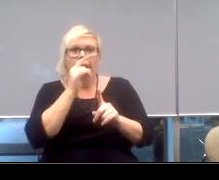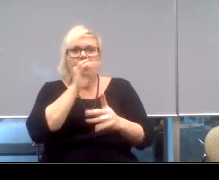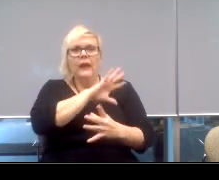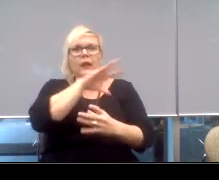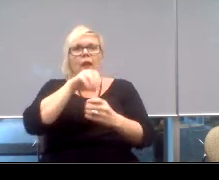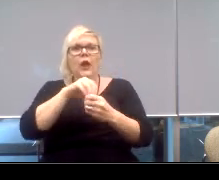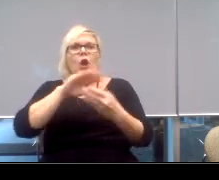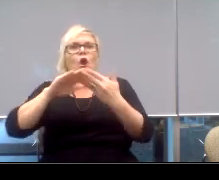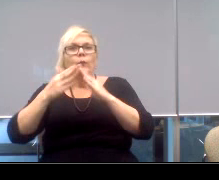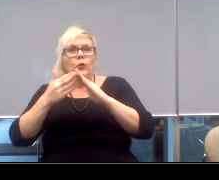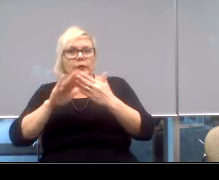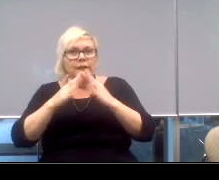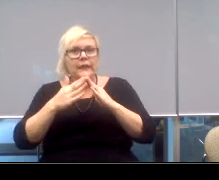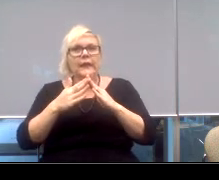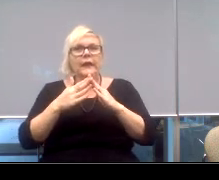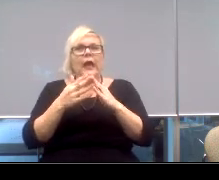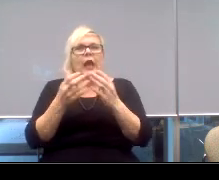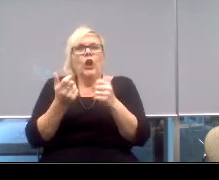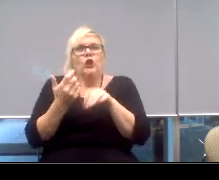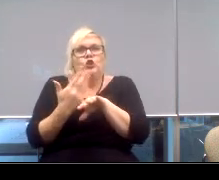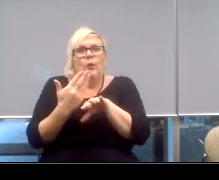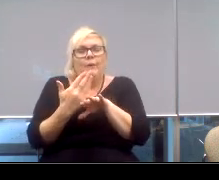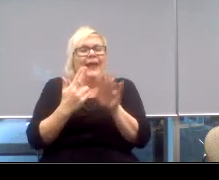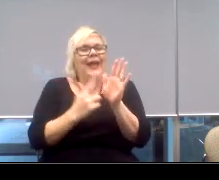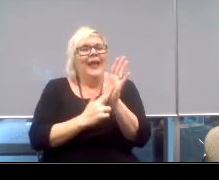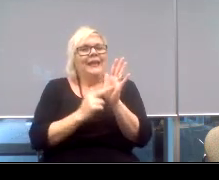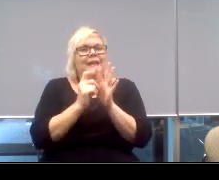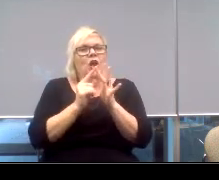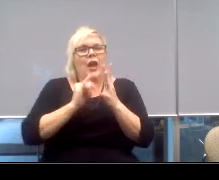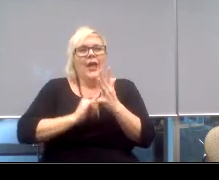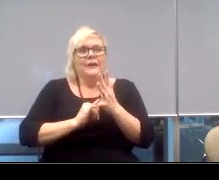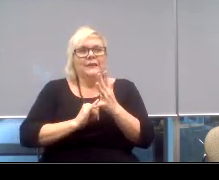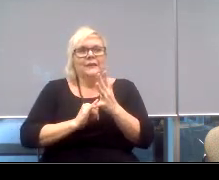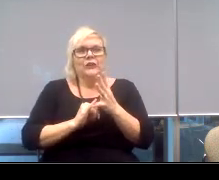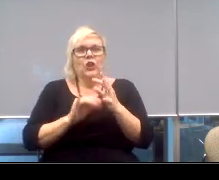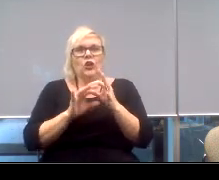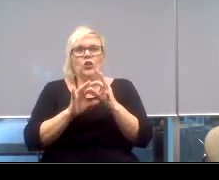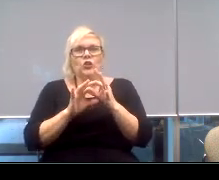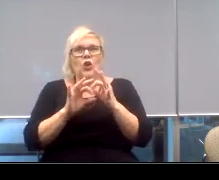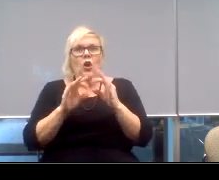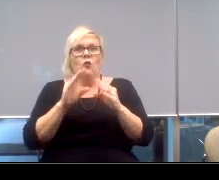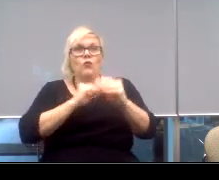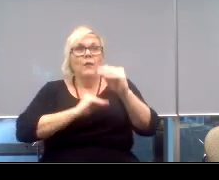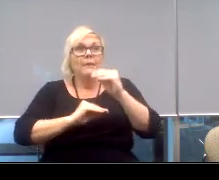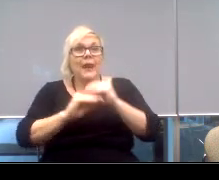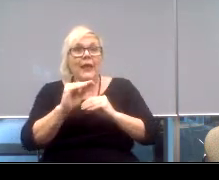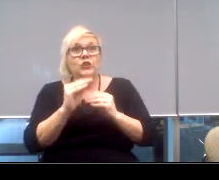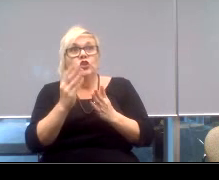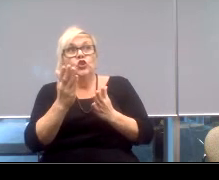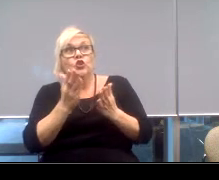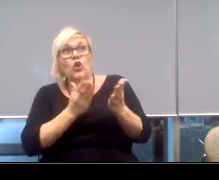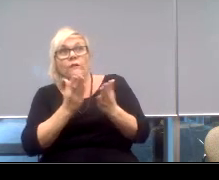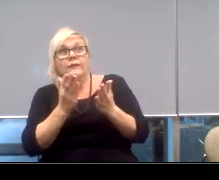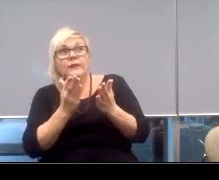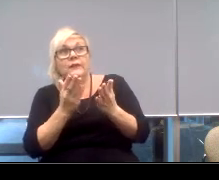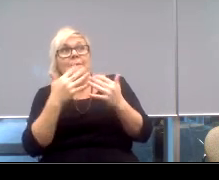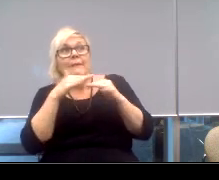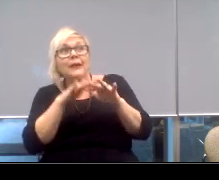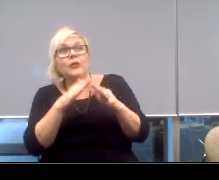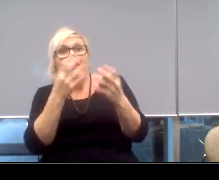and employment. The NDIS is not intended to replace the supports or services provided by other